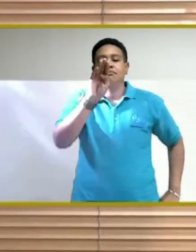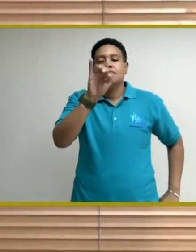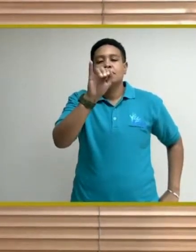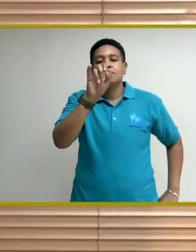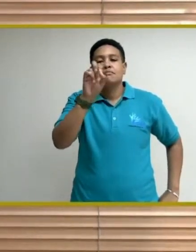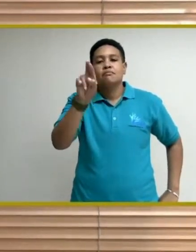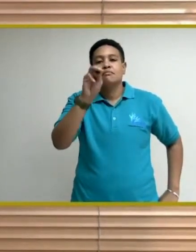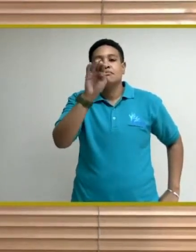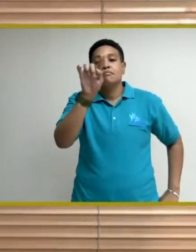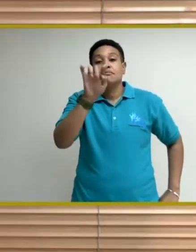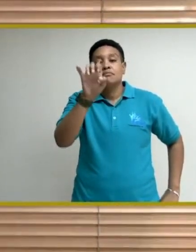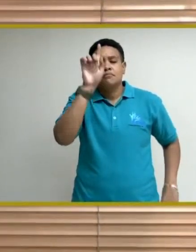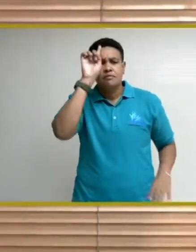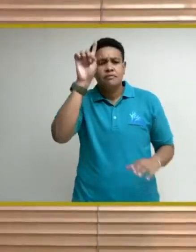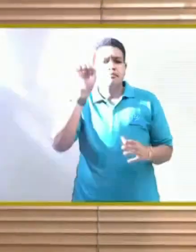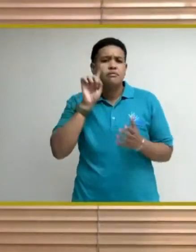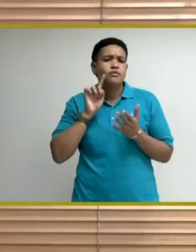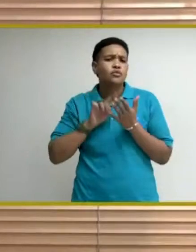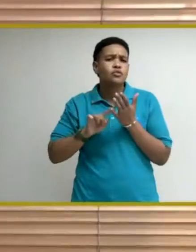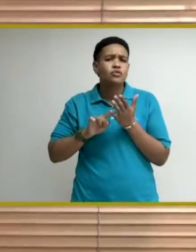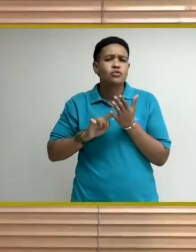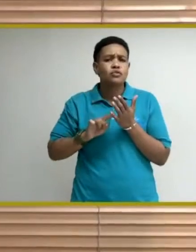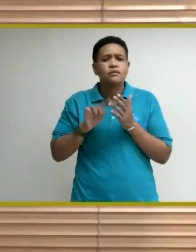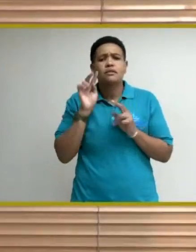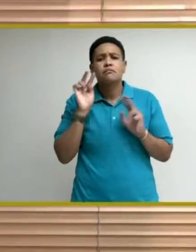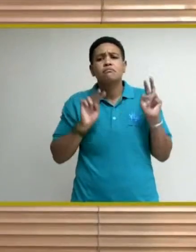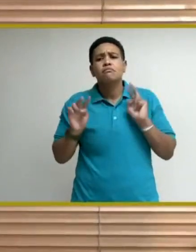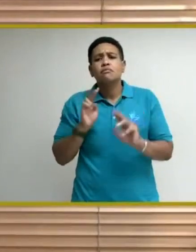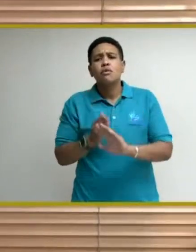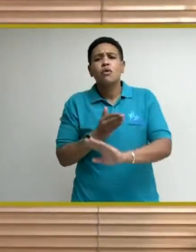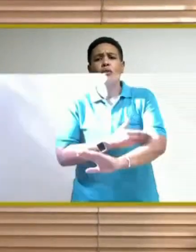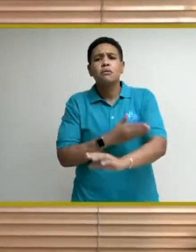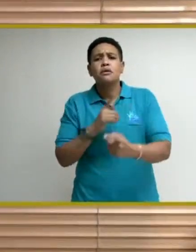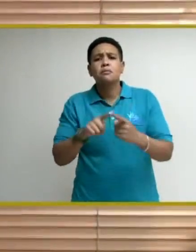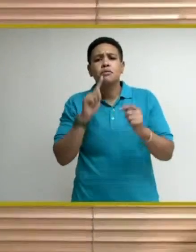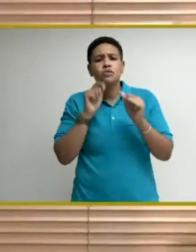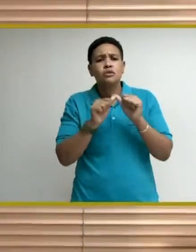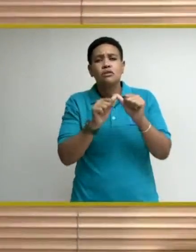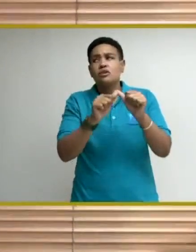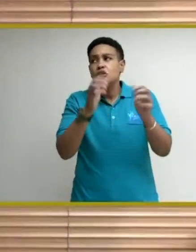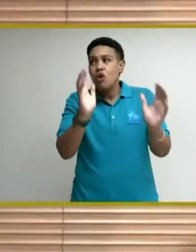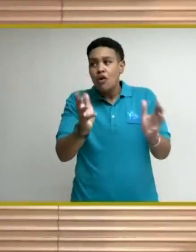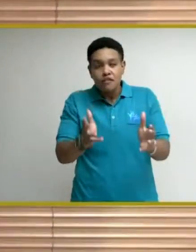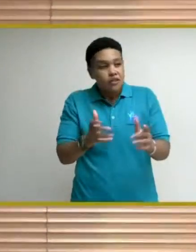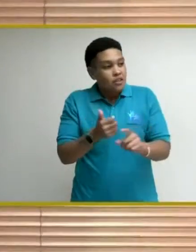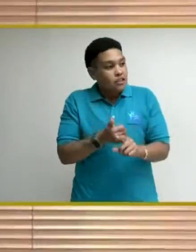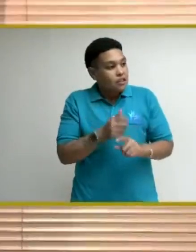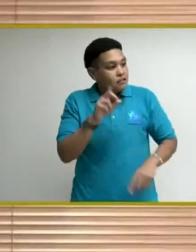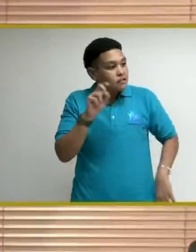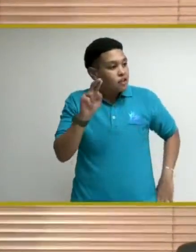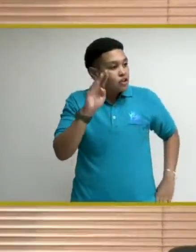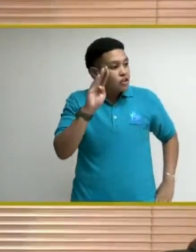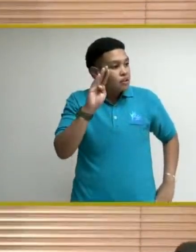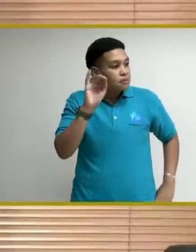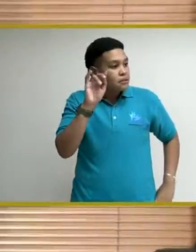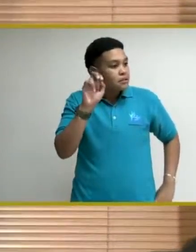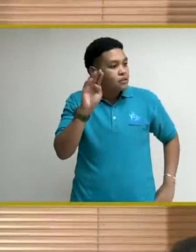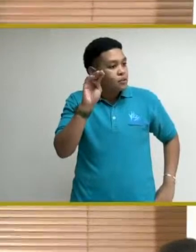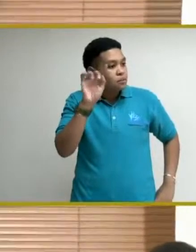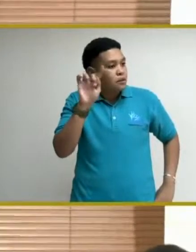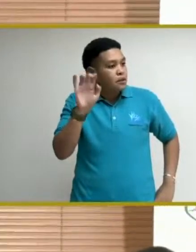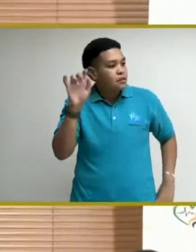the surveillance updates, and then we continue the conversation. Dr. Bisesa-McKenzie.